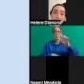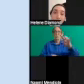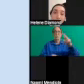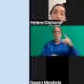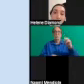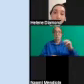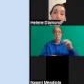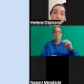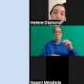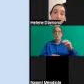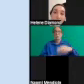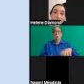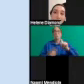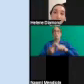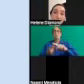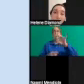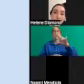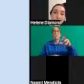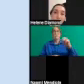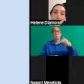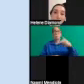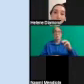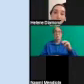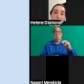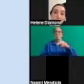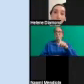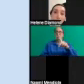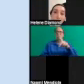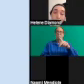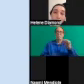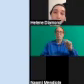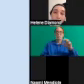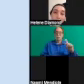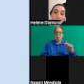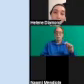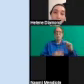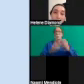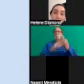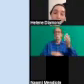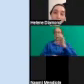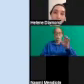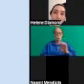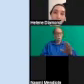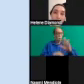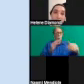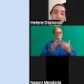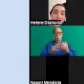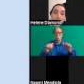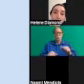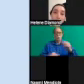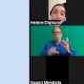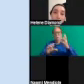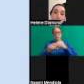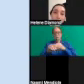8:30 p.m. Pacific Standard Time via Zoom. All are welcome to join. That includes